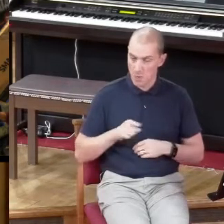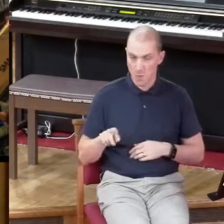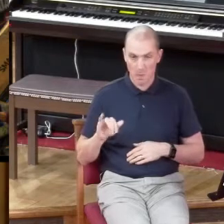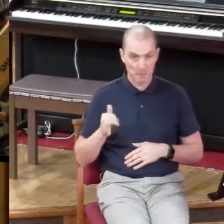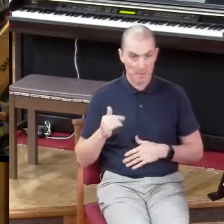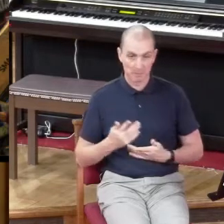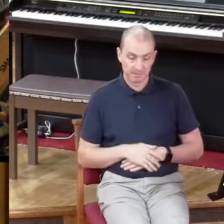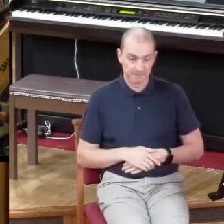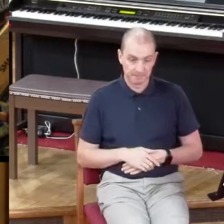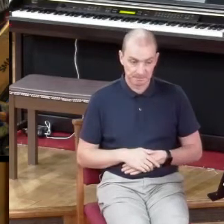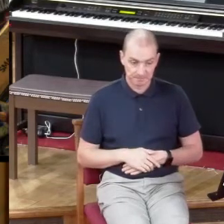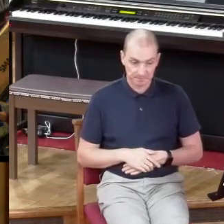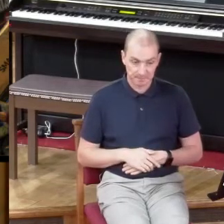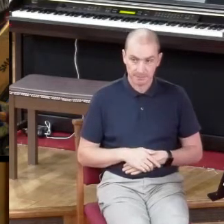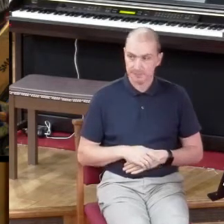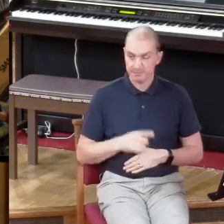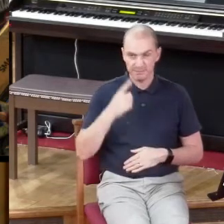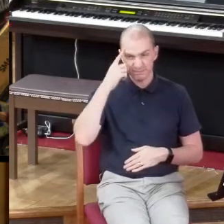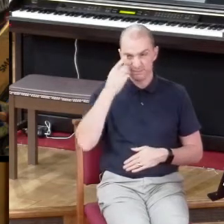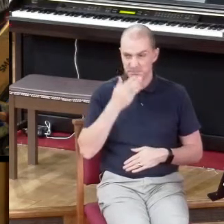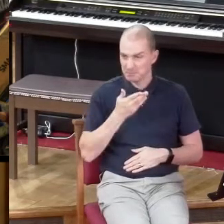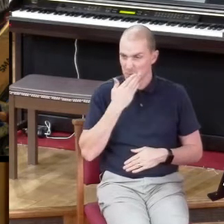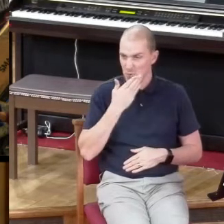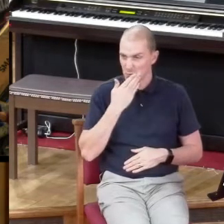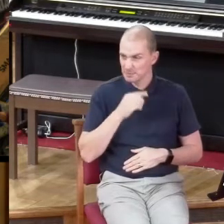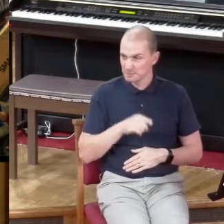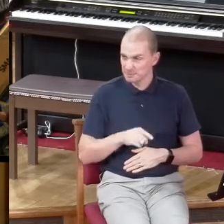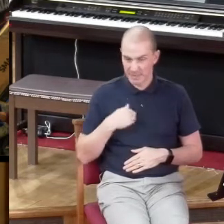before and they've decided it's boring and it's old hat.